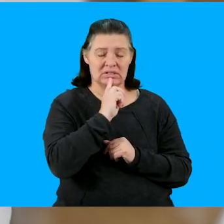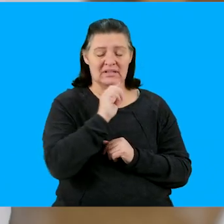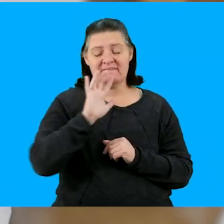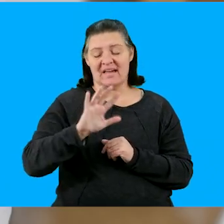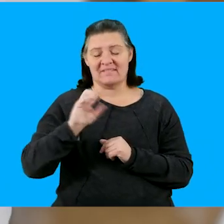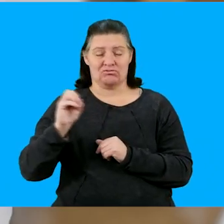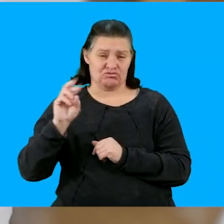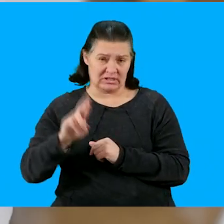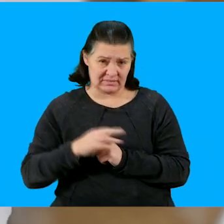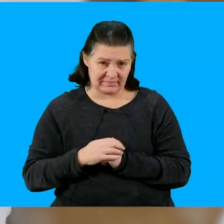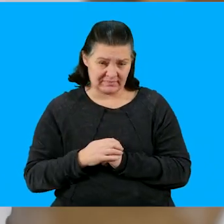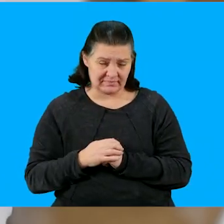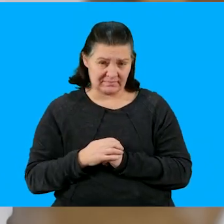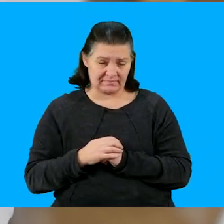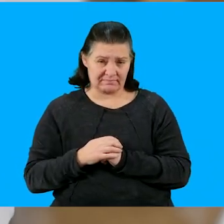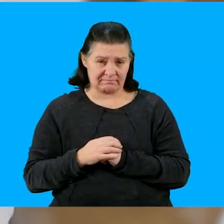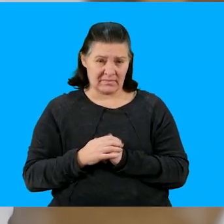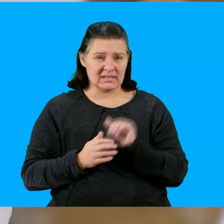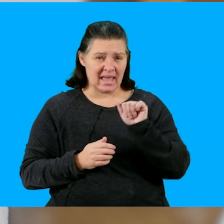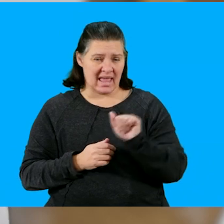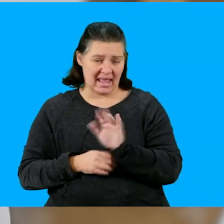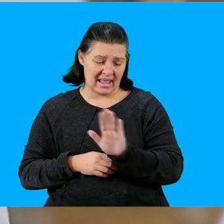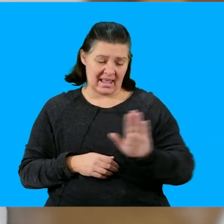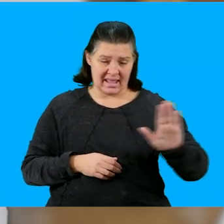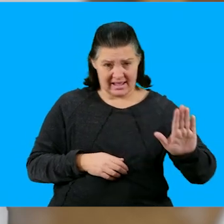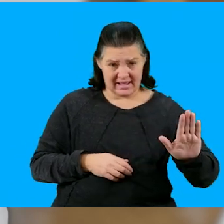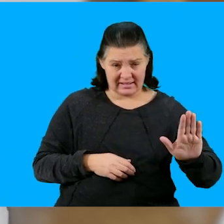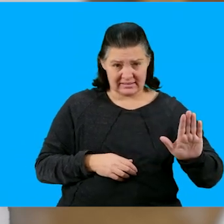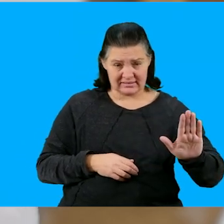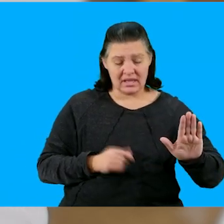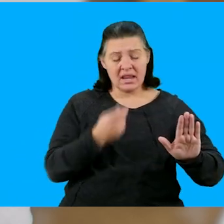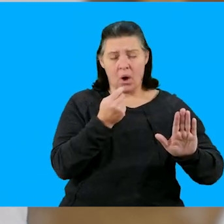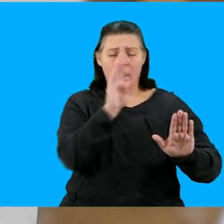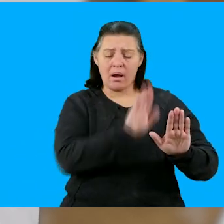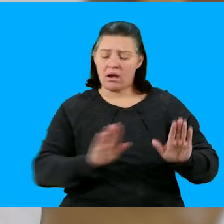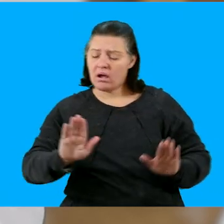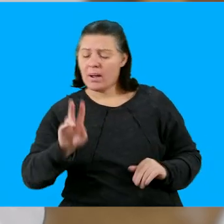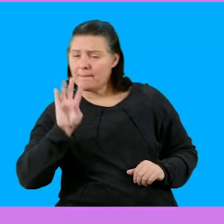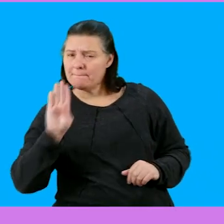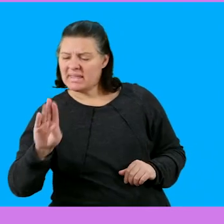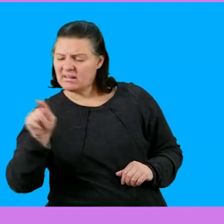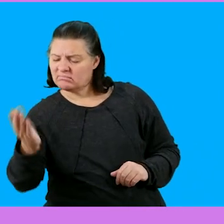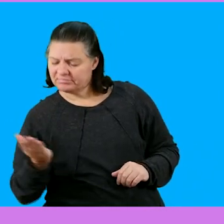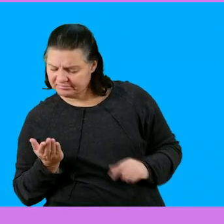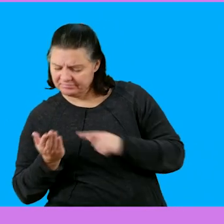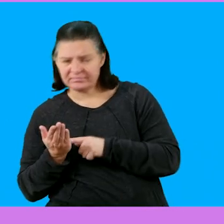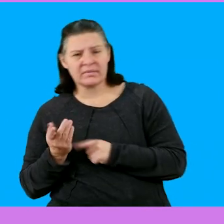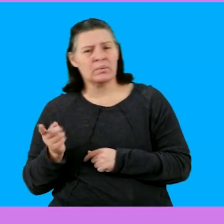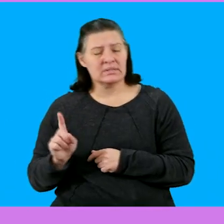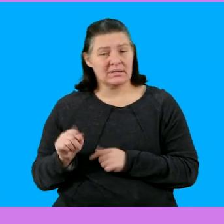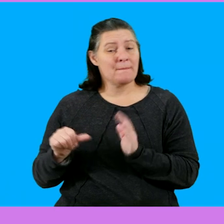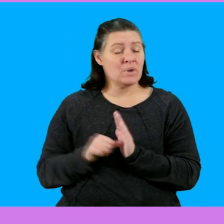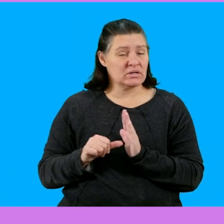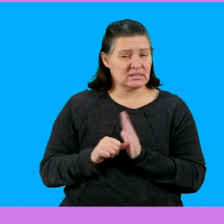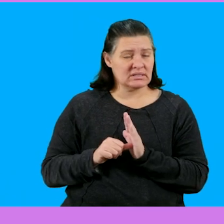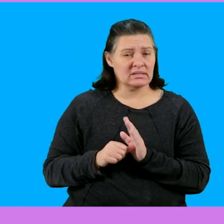220,500 Rand. Okay, let's now look at should he decide to go with option B. So here option B, what is